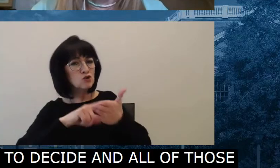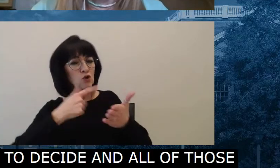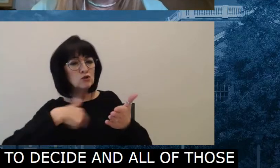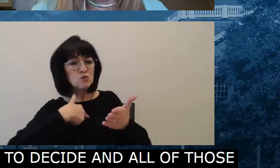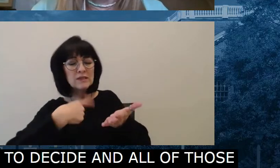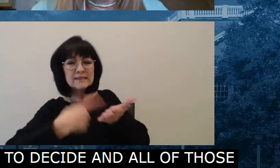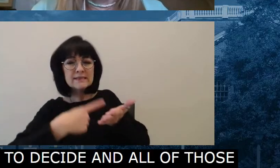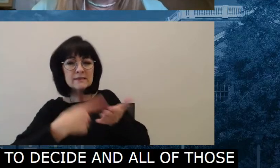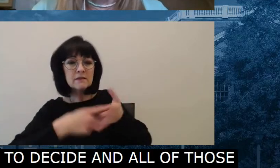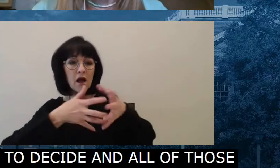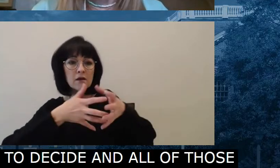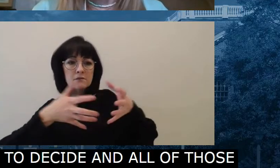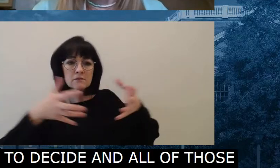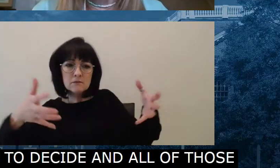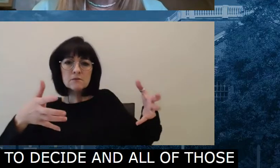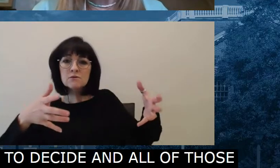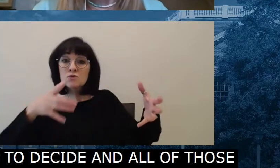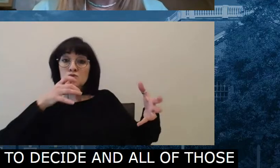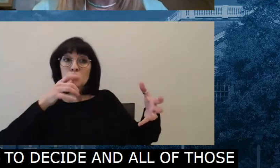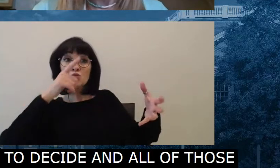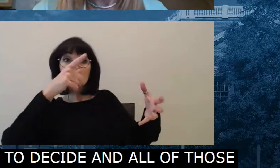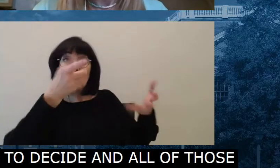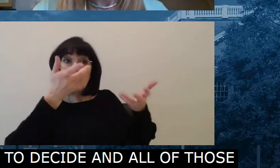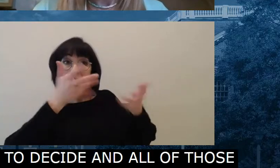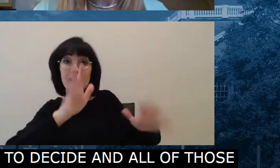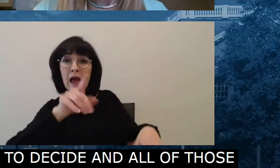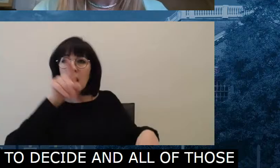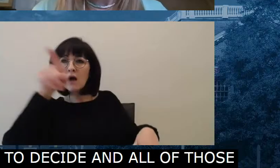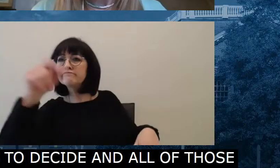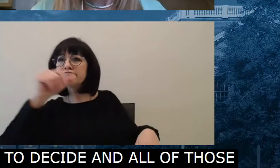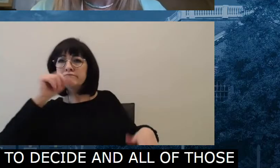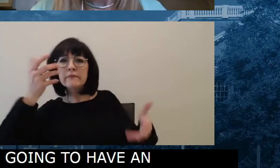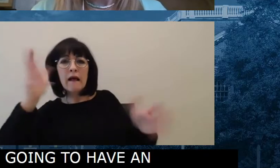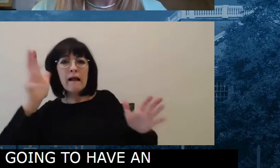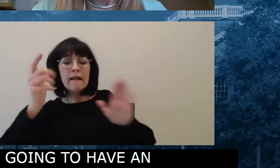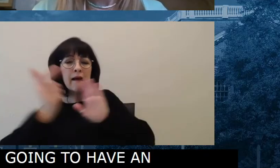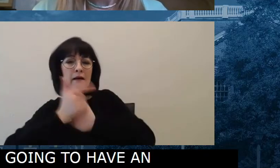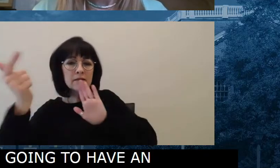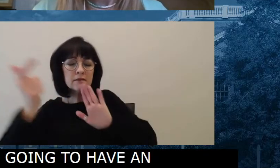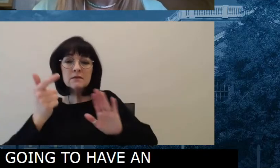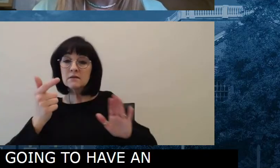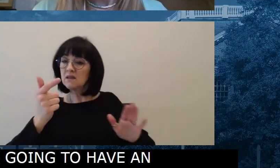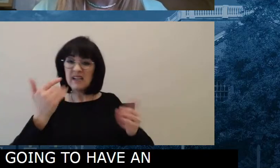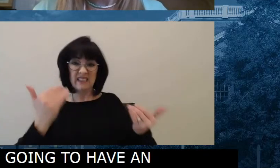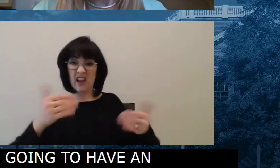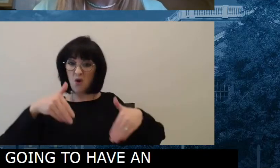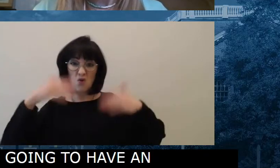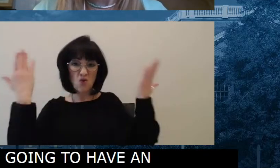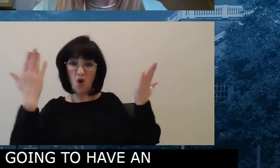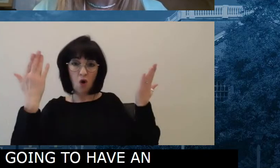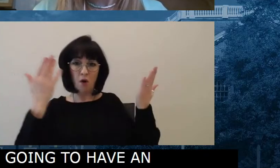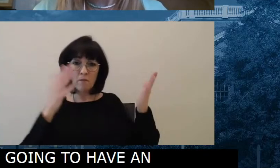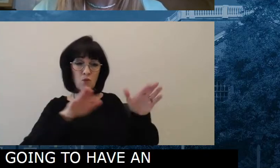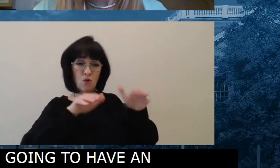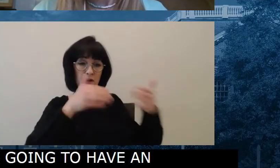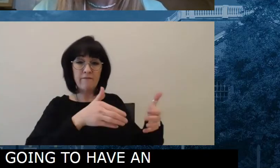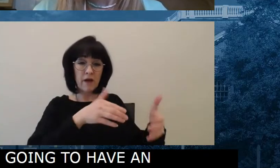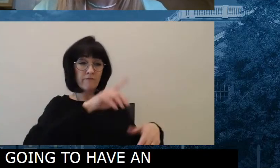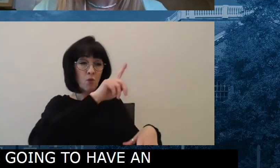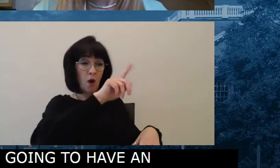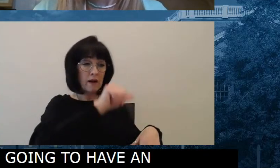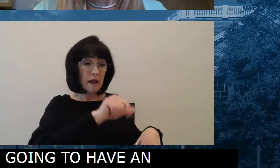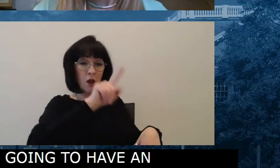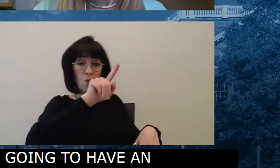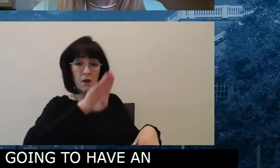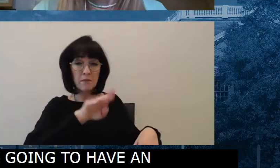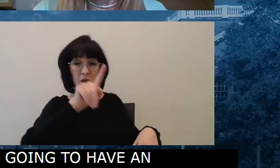expansion of who is allowed to get a vaccine, we're not necessarily using the phase 1C title for it yet. Is that because we're still focusing